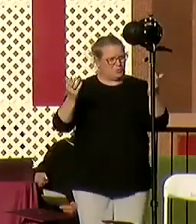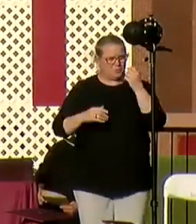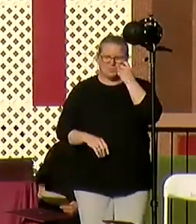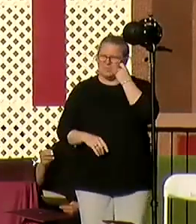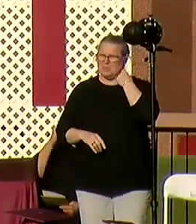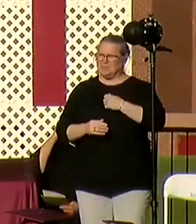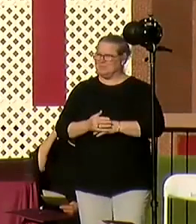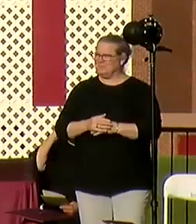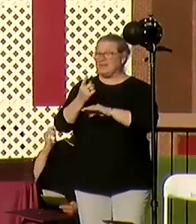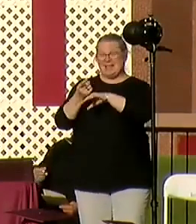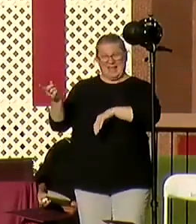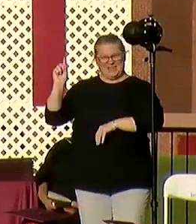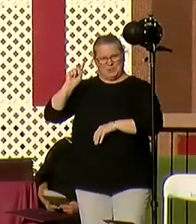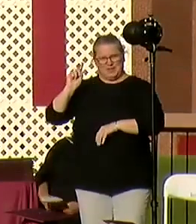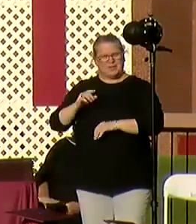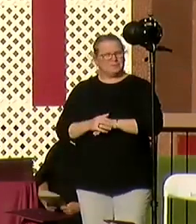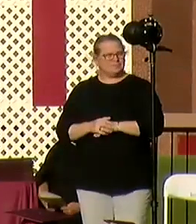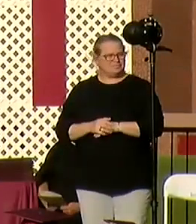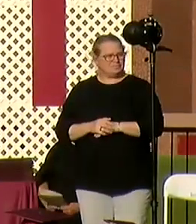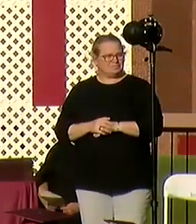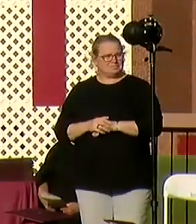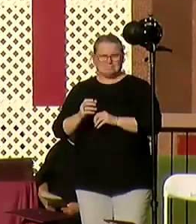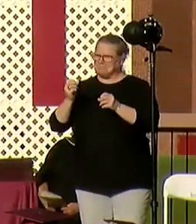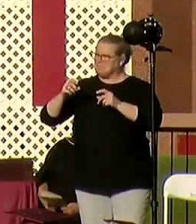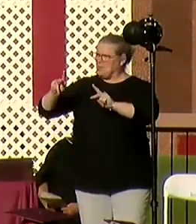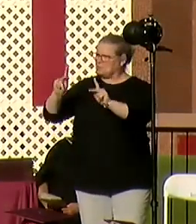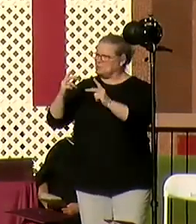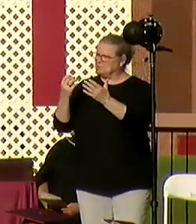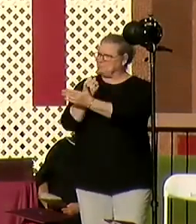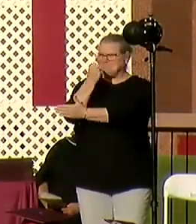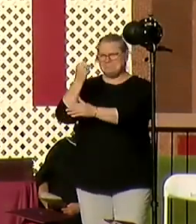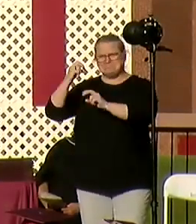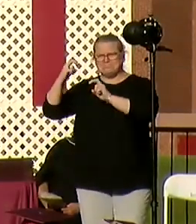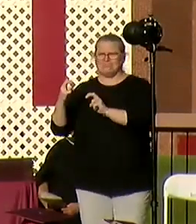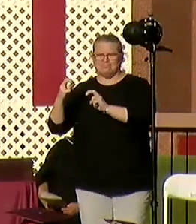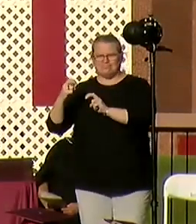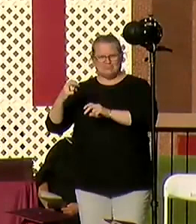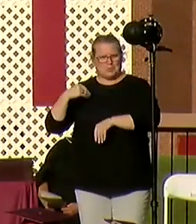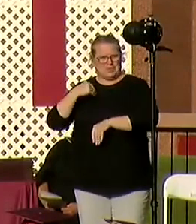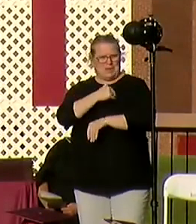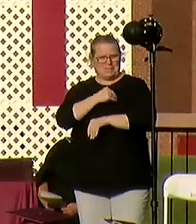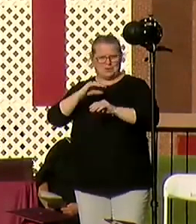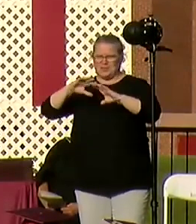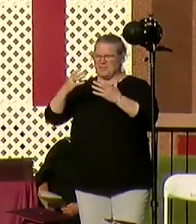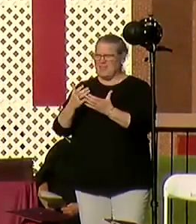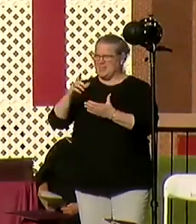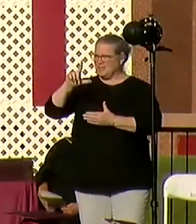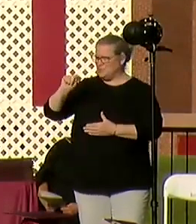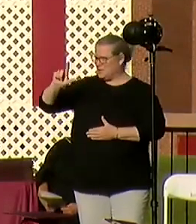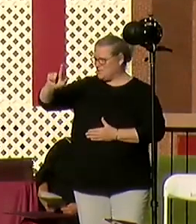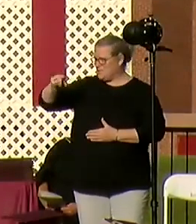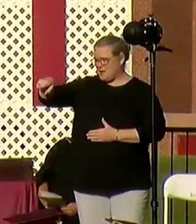Last week, I had the opportunity to sit down with members of the Granby Memorial High School class of